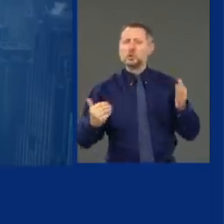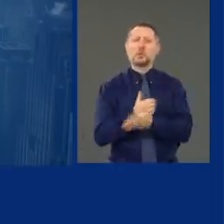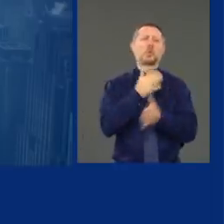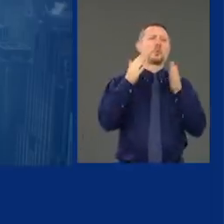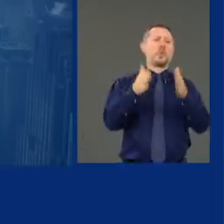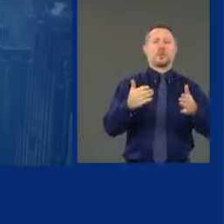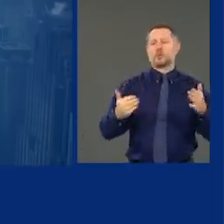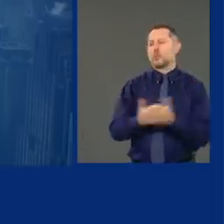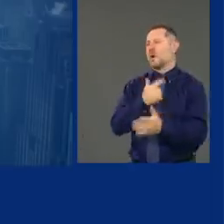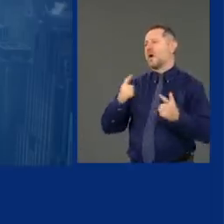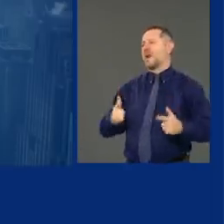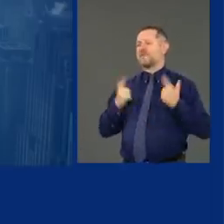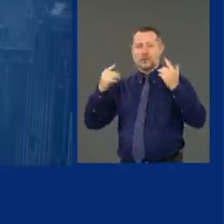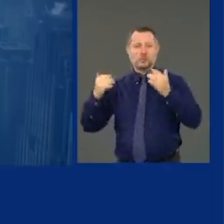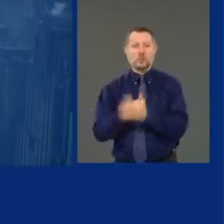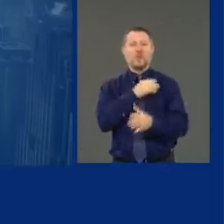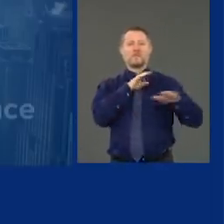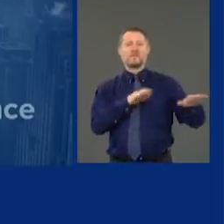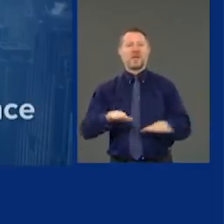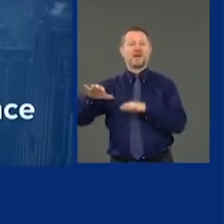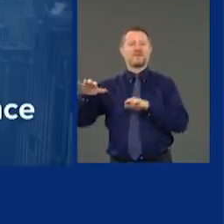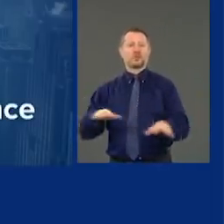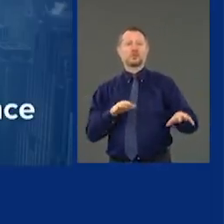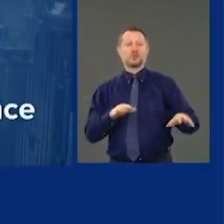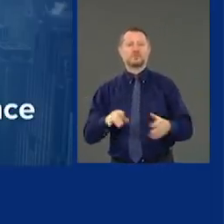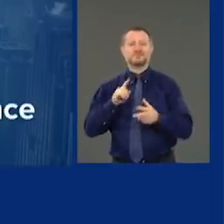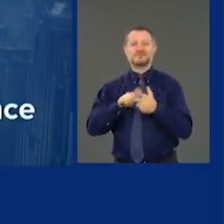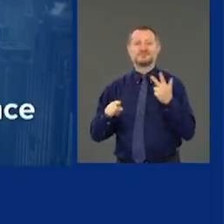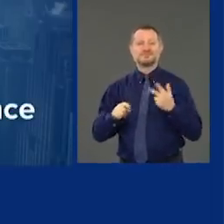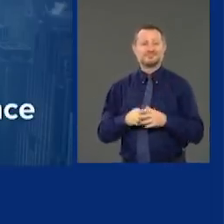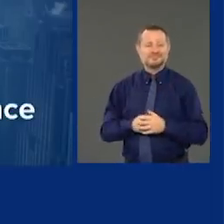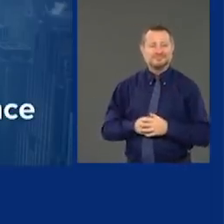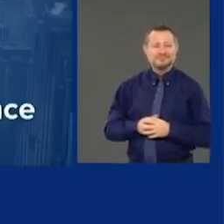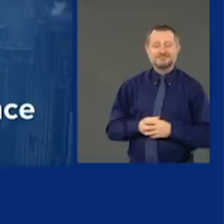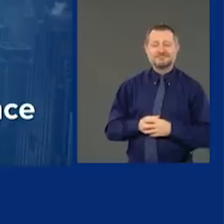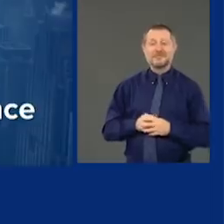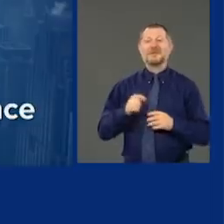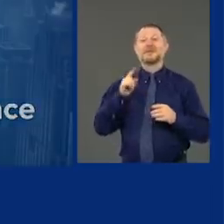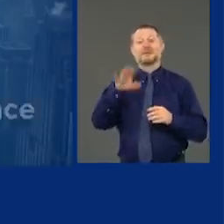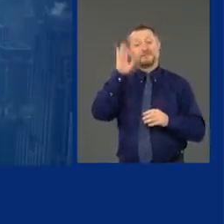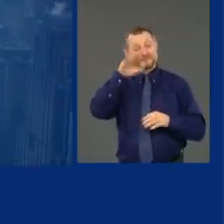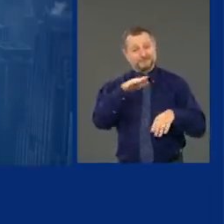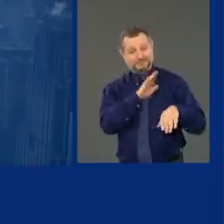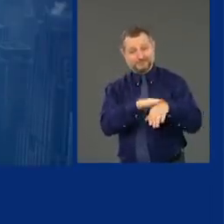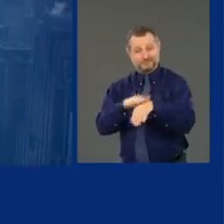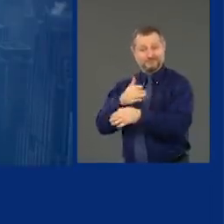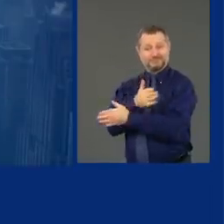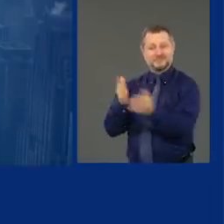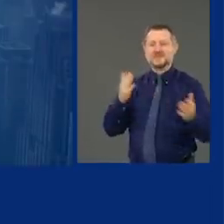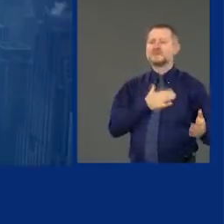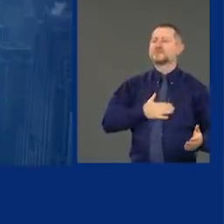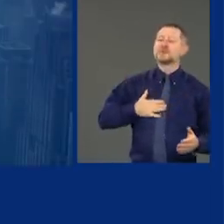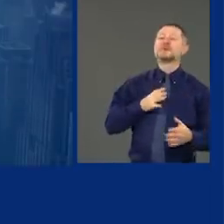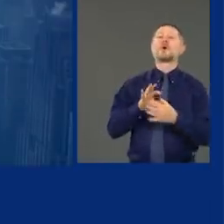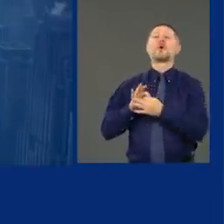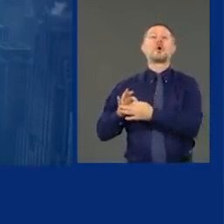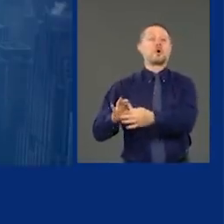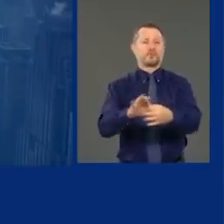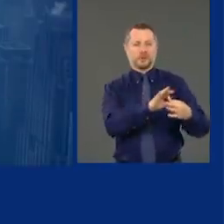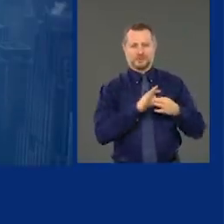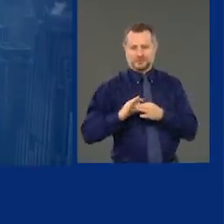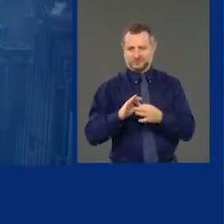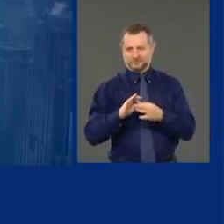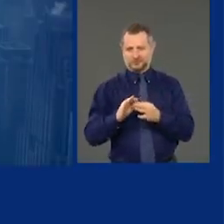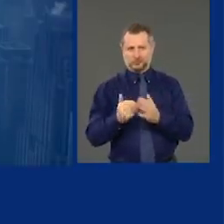behavior and new patterns in the workplace, right? And we need everyone to cooperate with that as they've cooperated all